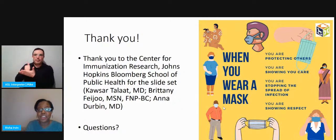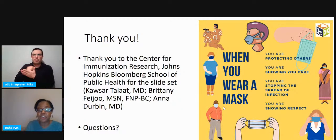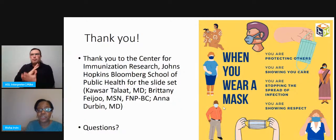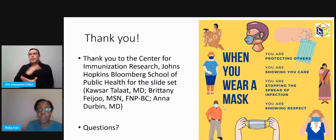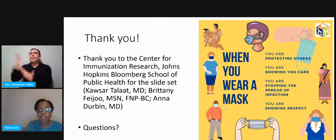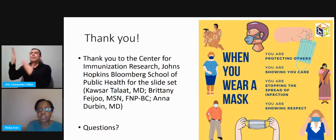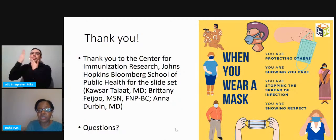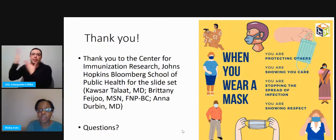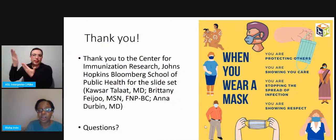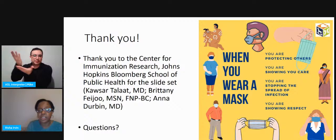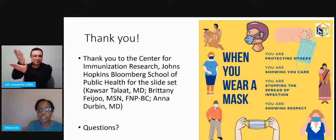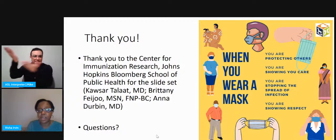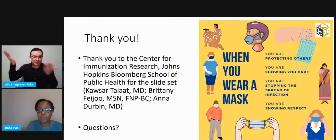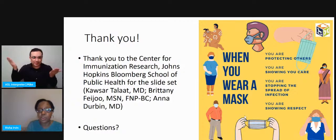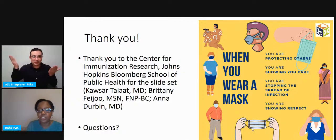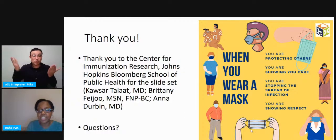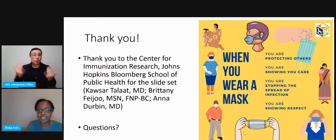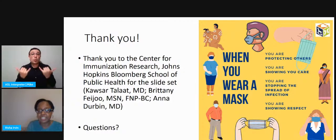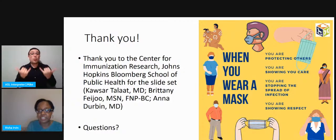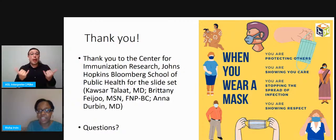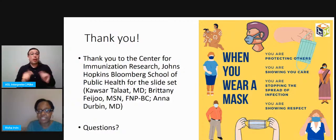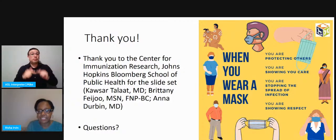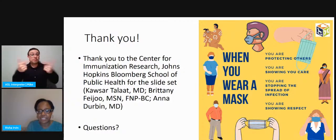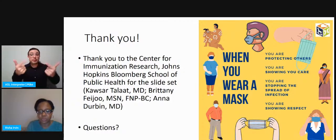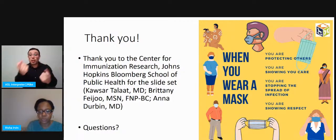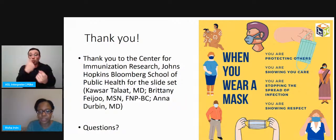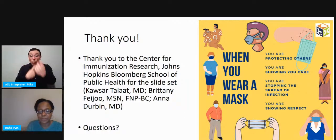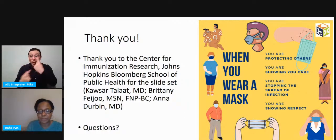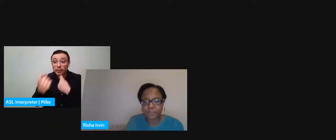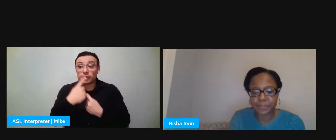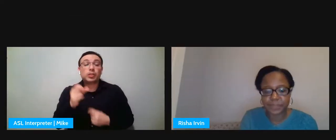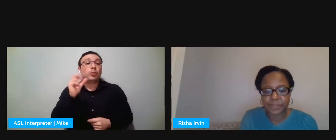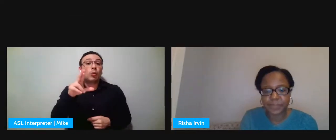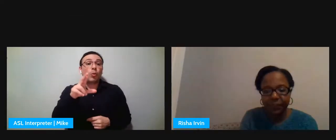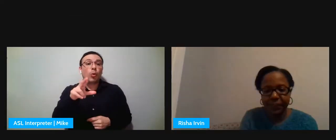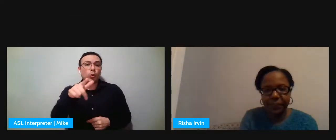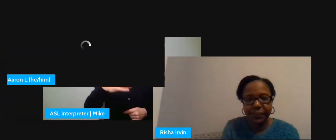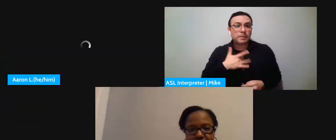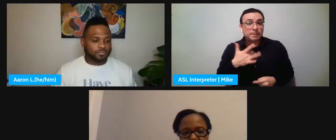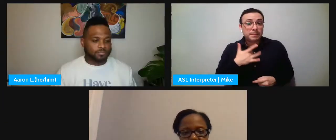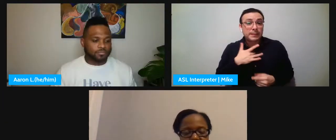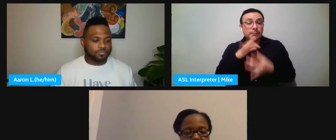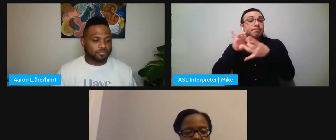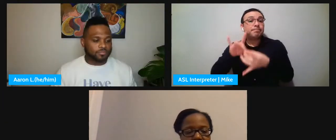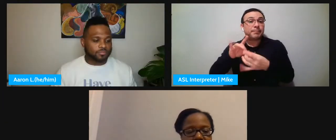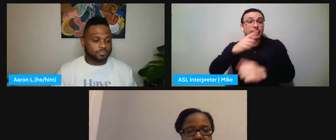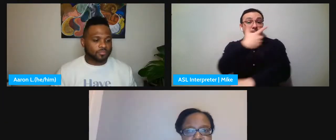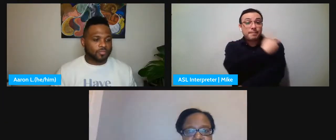questions or hear your thoughts on COVID-19 vaccines as well.